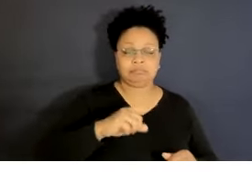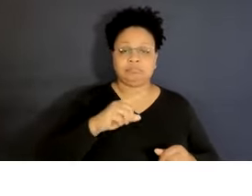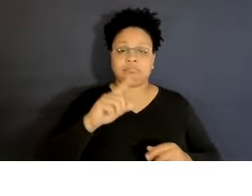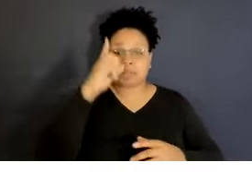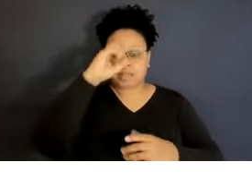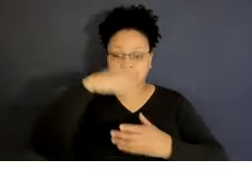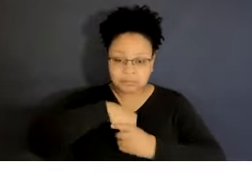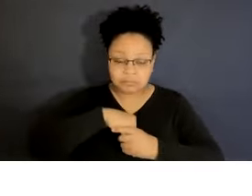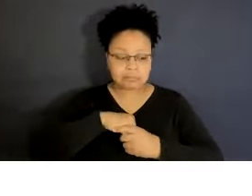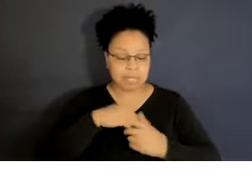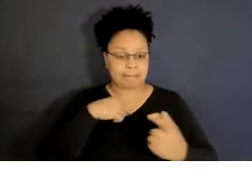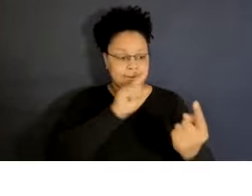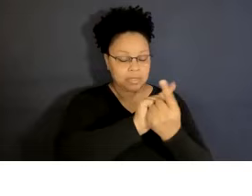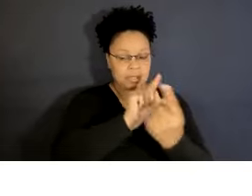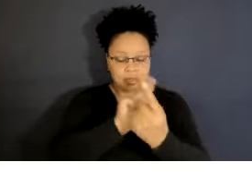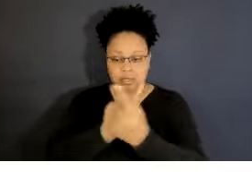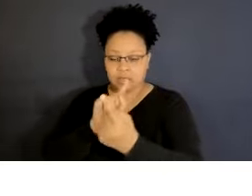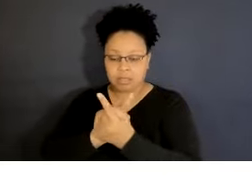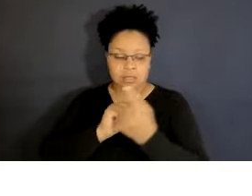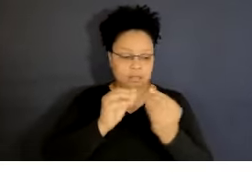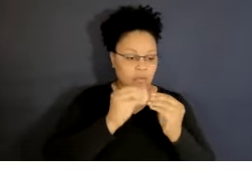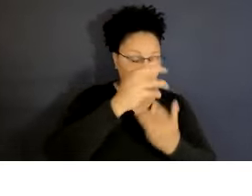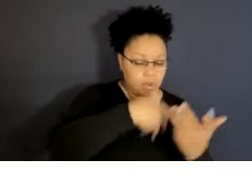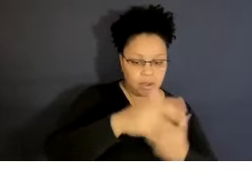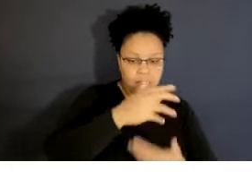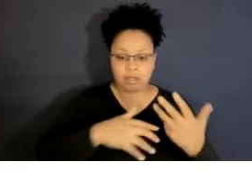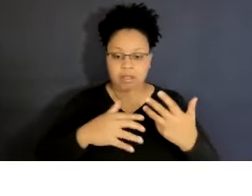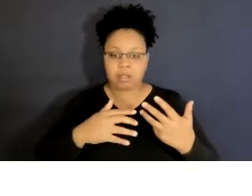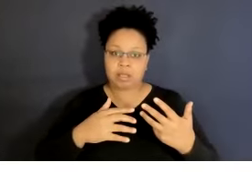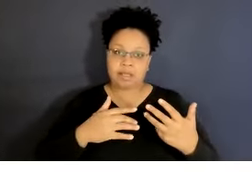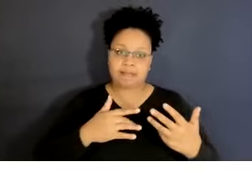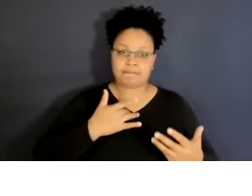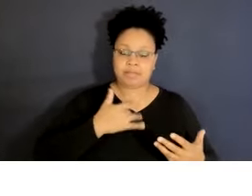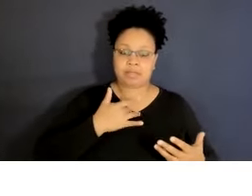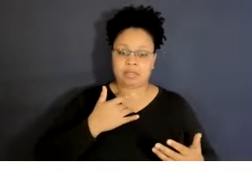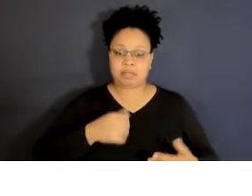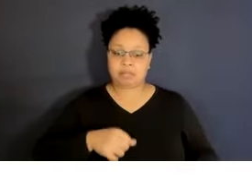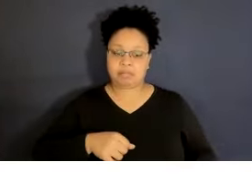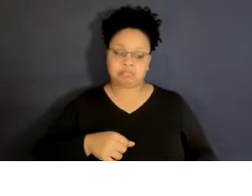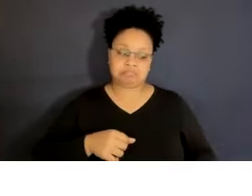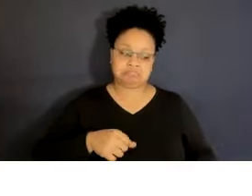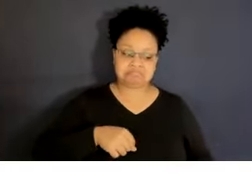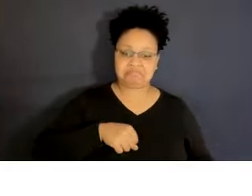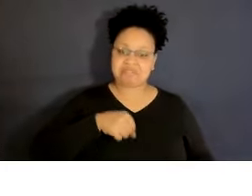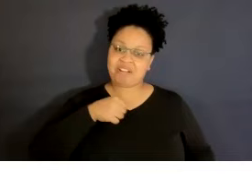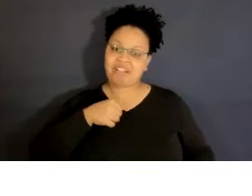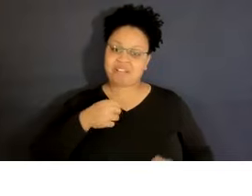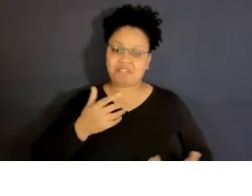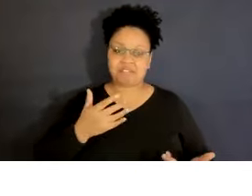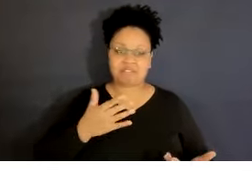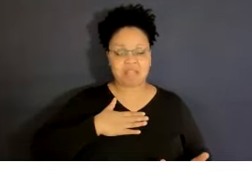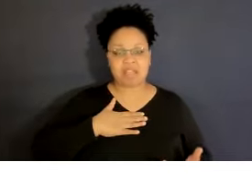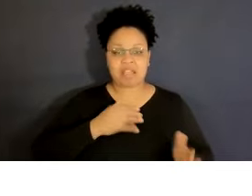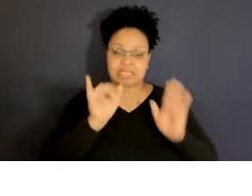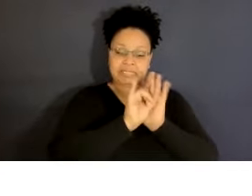a self-advocate because I became more proud of my disability identity. And I